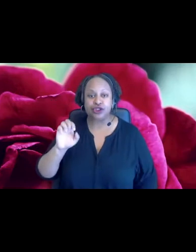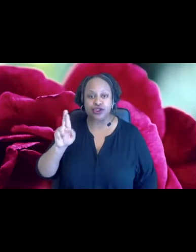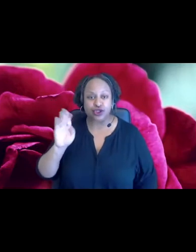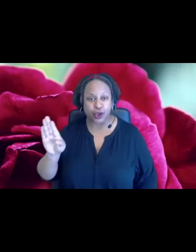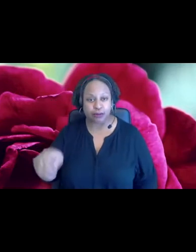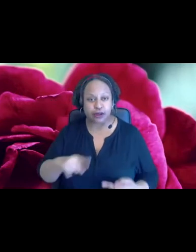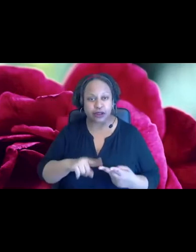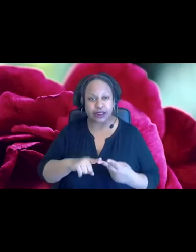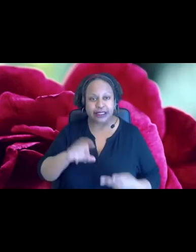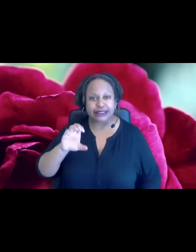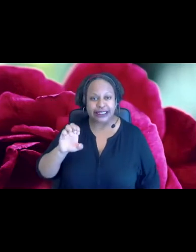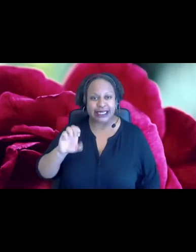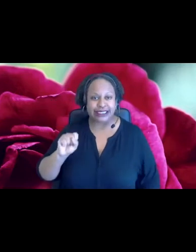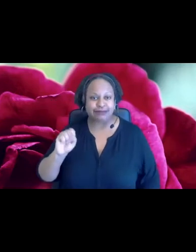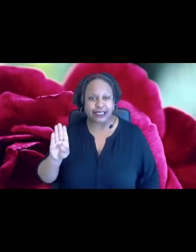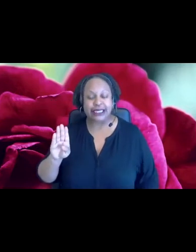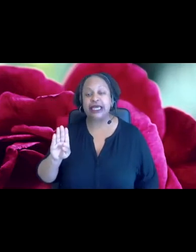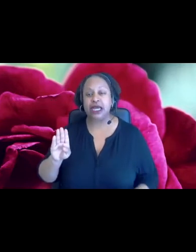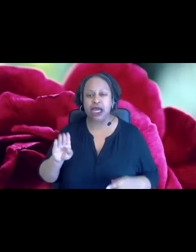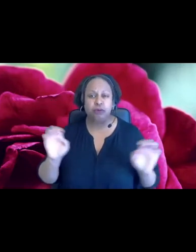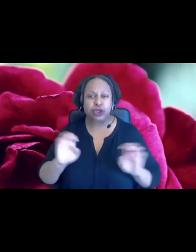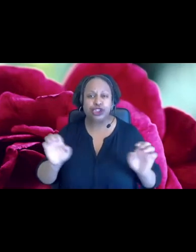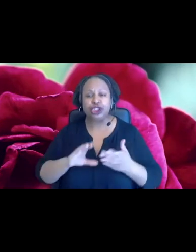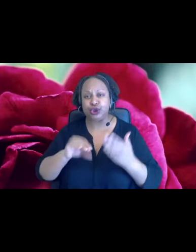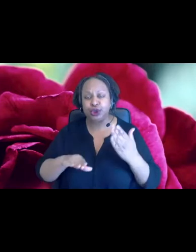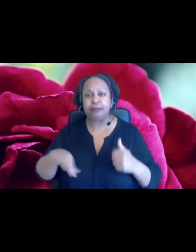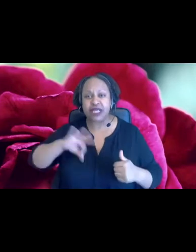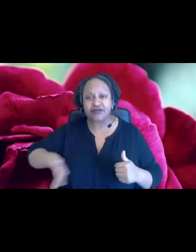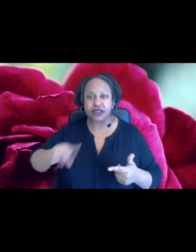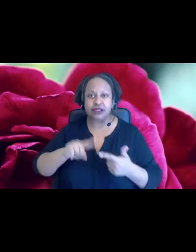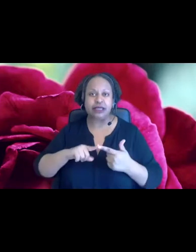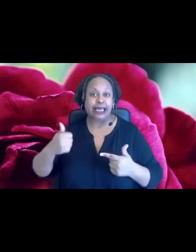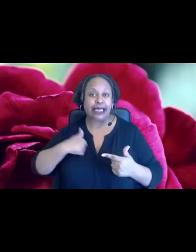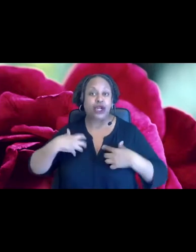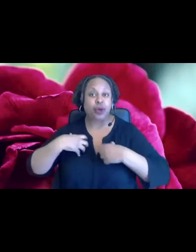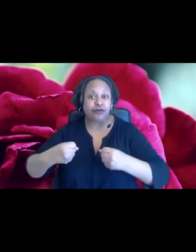is the Emergency Student Benefit, Canada Recovery Benefit,